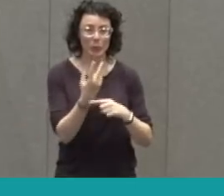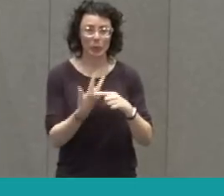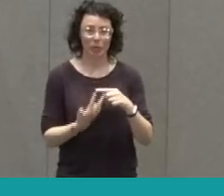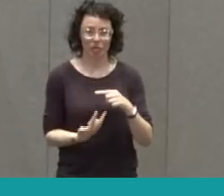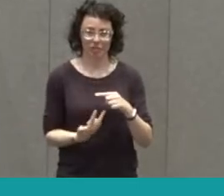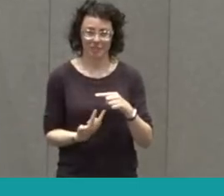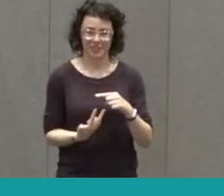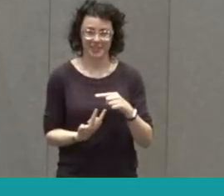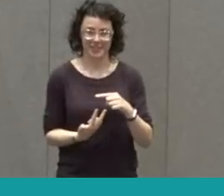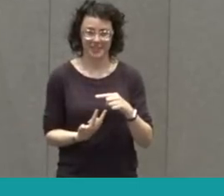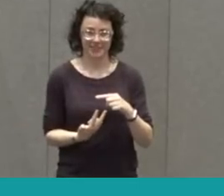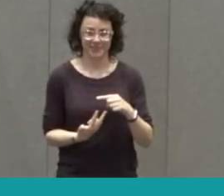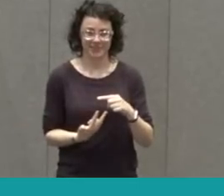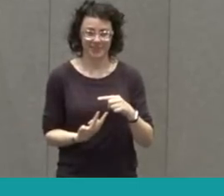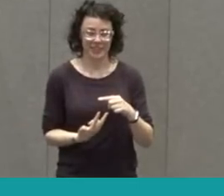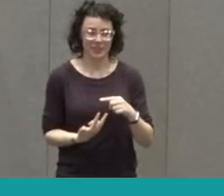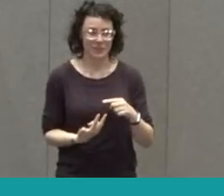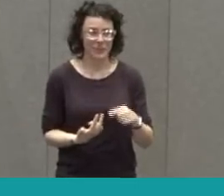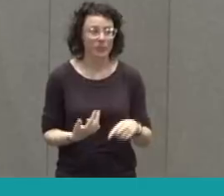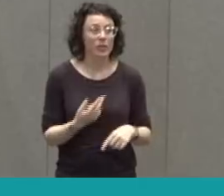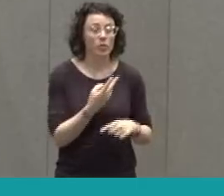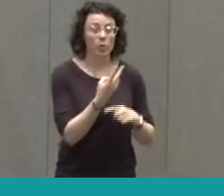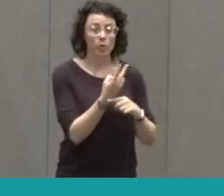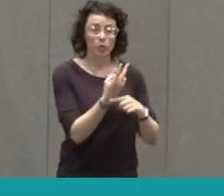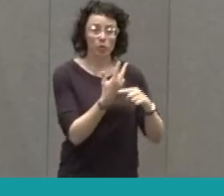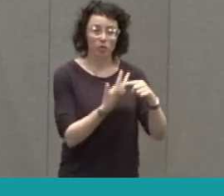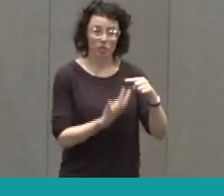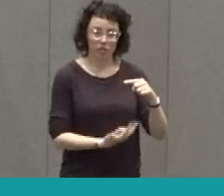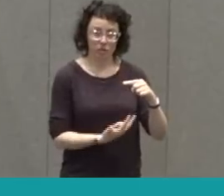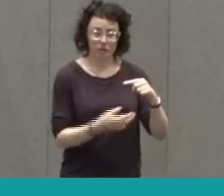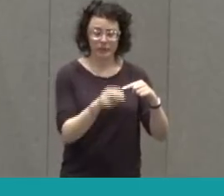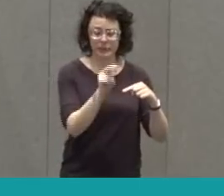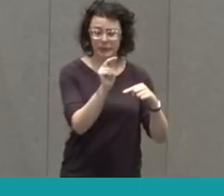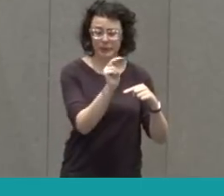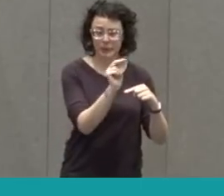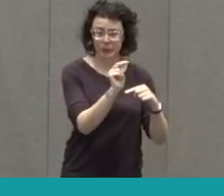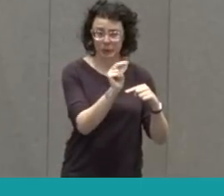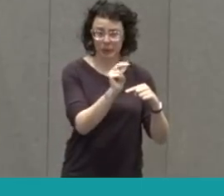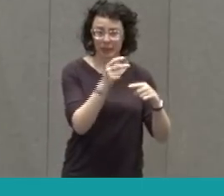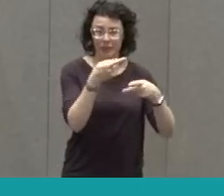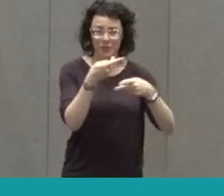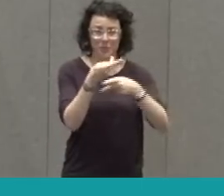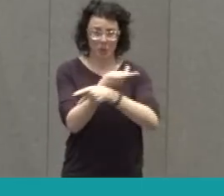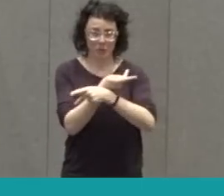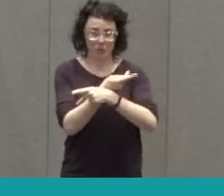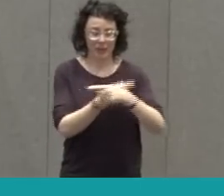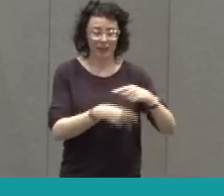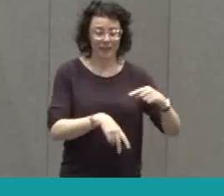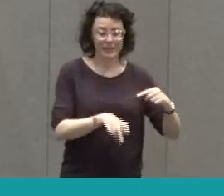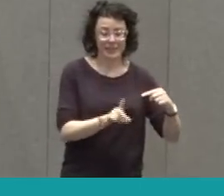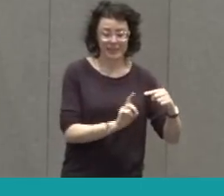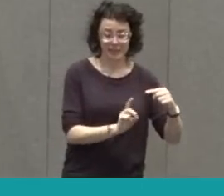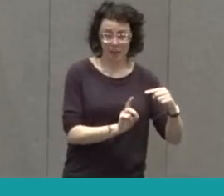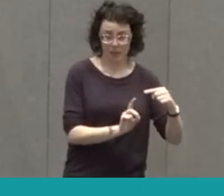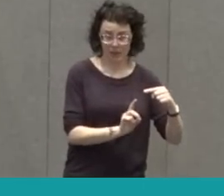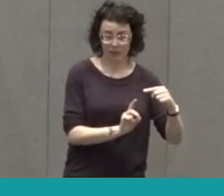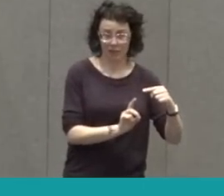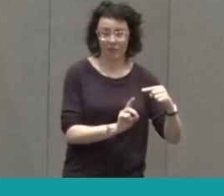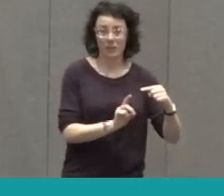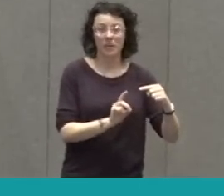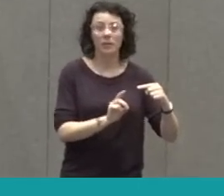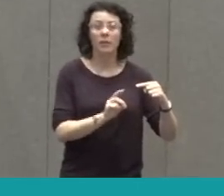If I take 2/3, multiply both the numerator, which is the top, and the denominator, which is the bottom of the